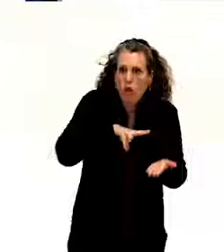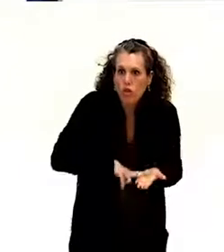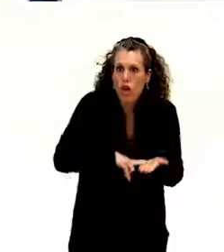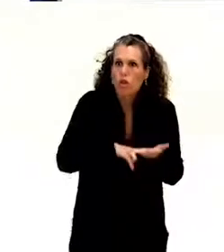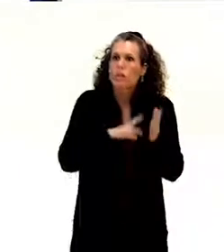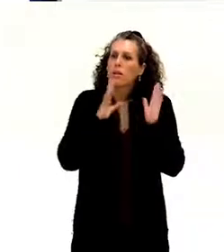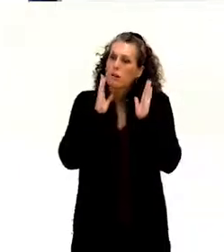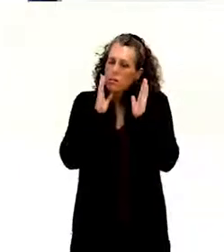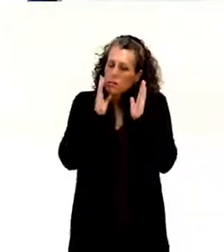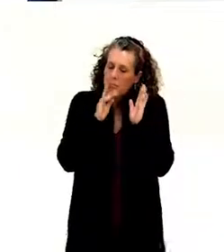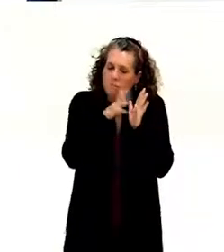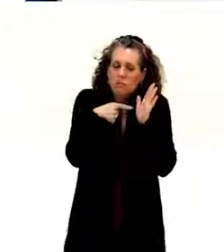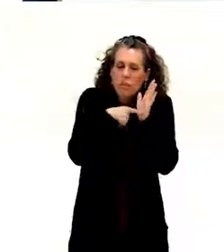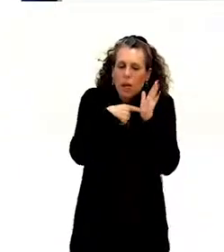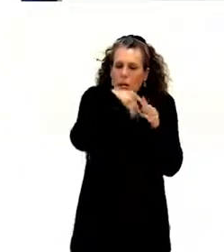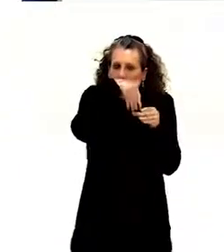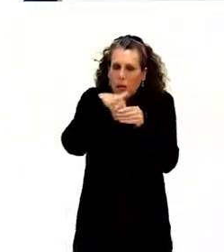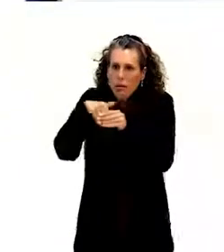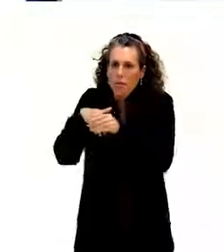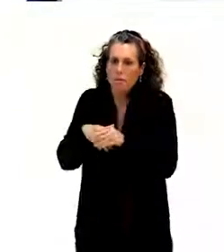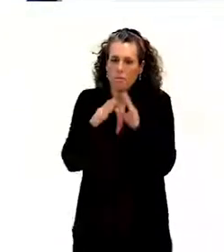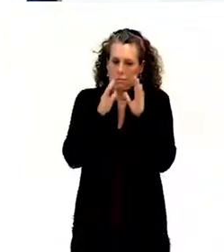specific aspects that relate, for example, to labels.